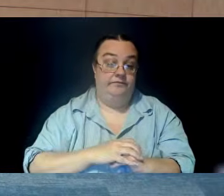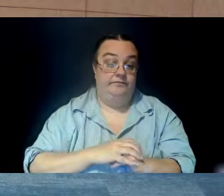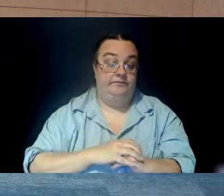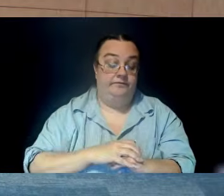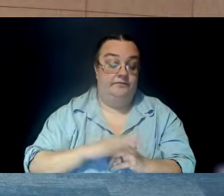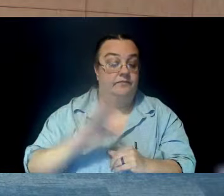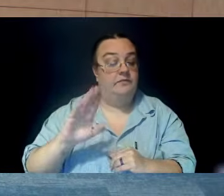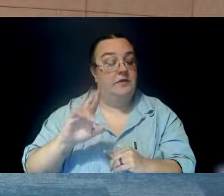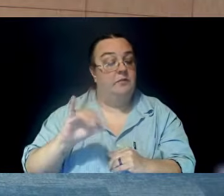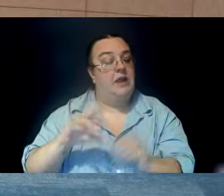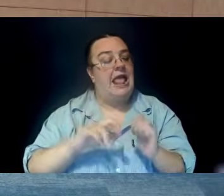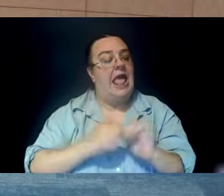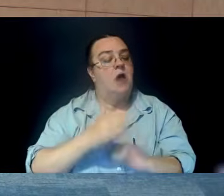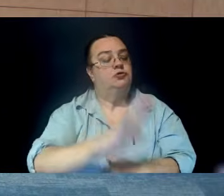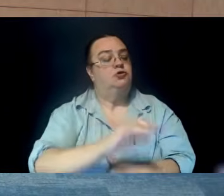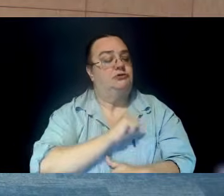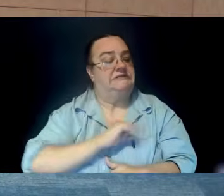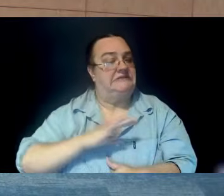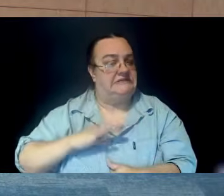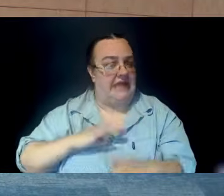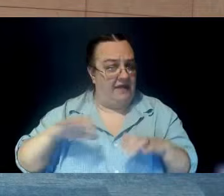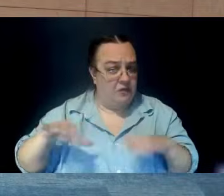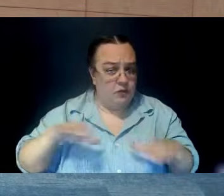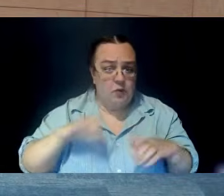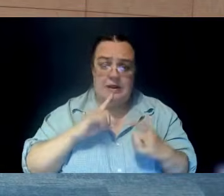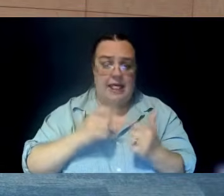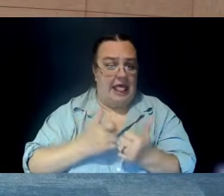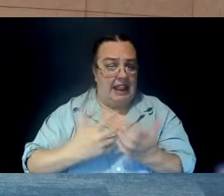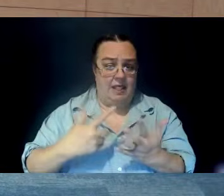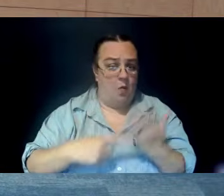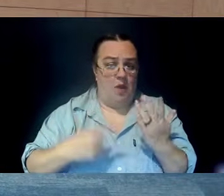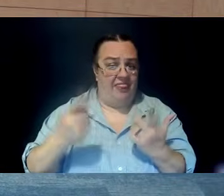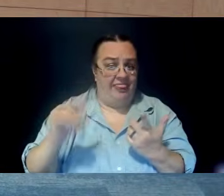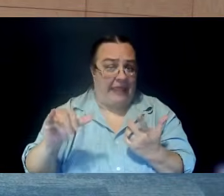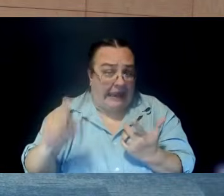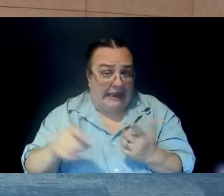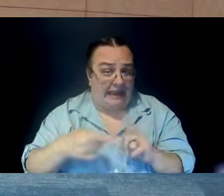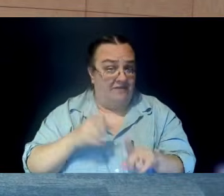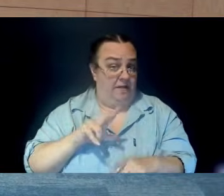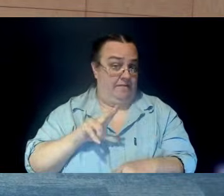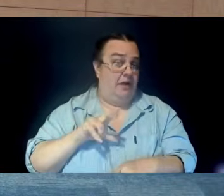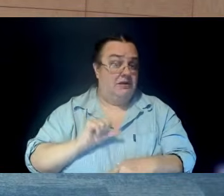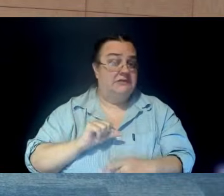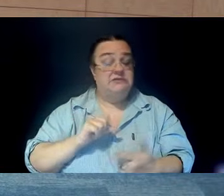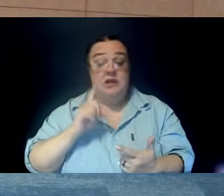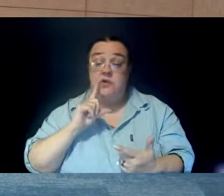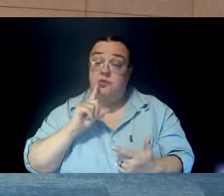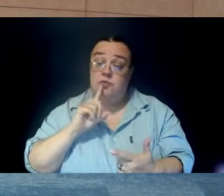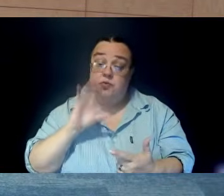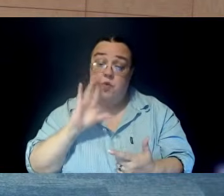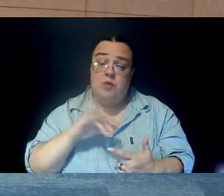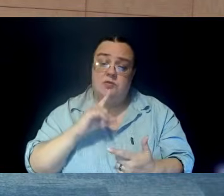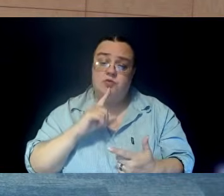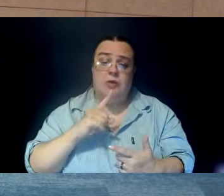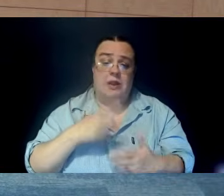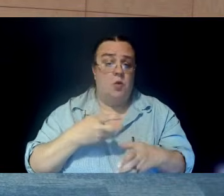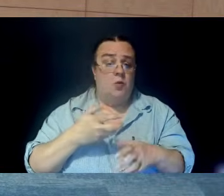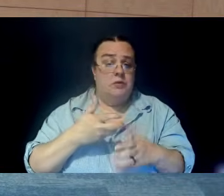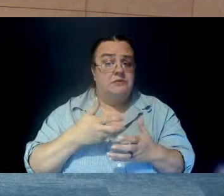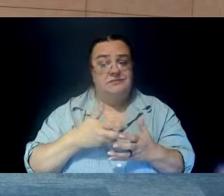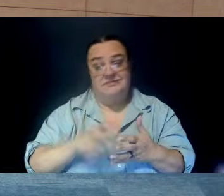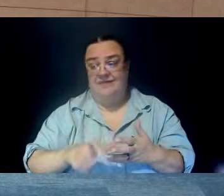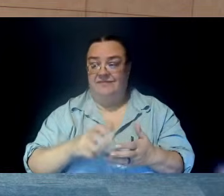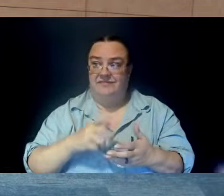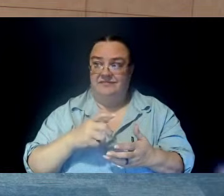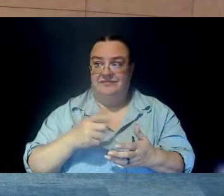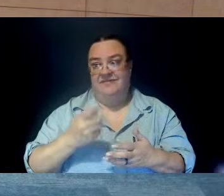How is your staff doing? Is there anything that they need from us? It's been a really rough couple of weeks, months,